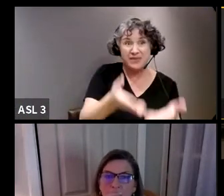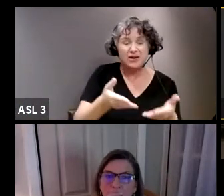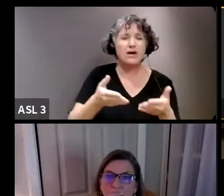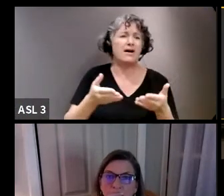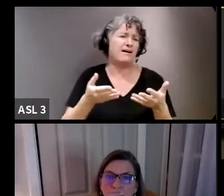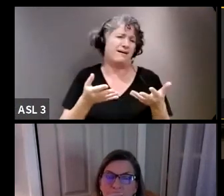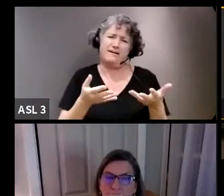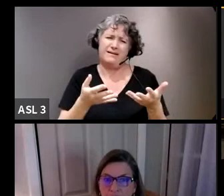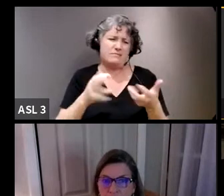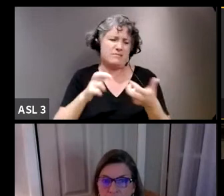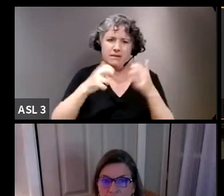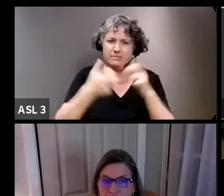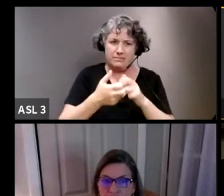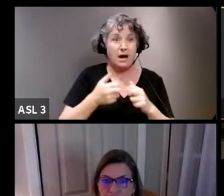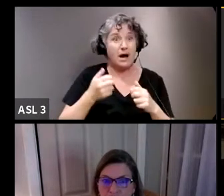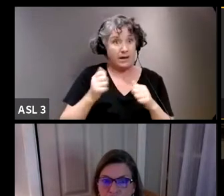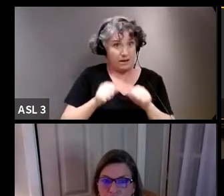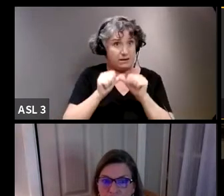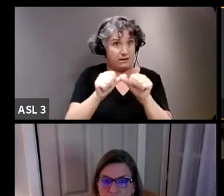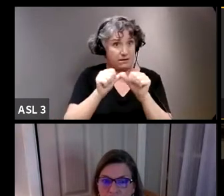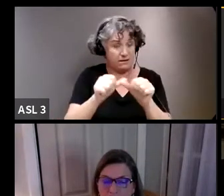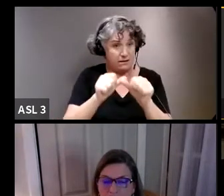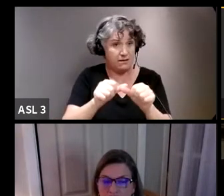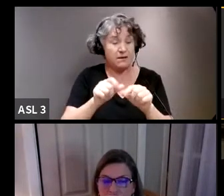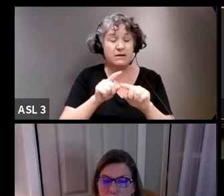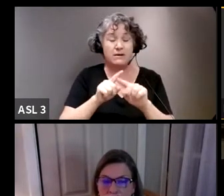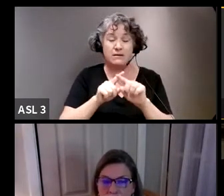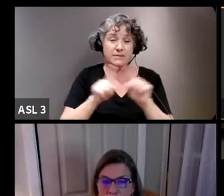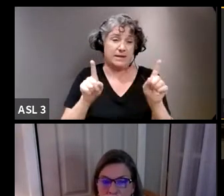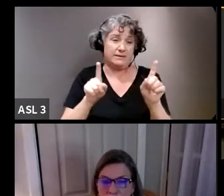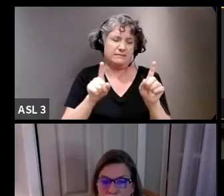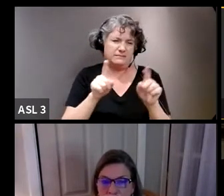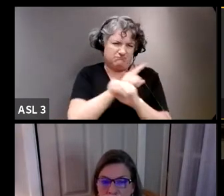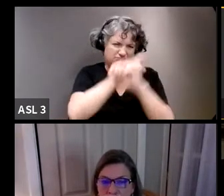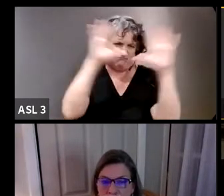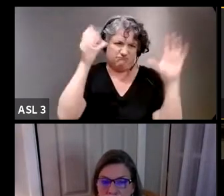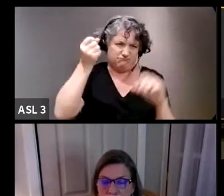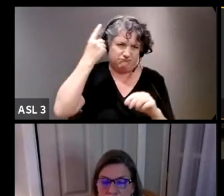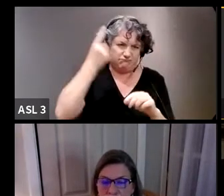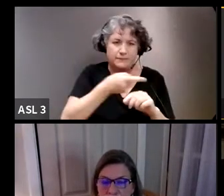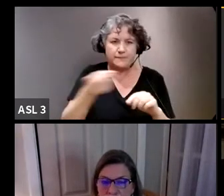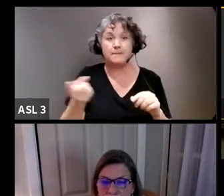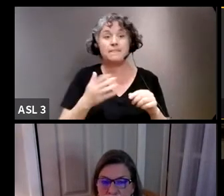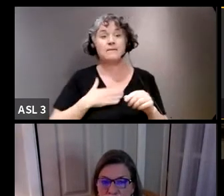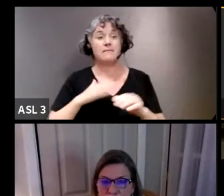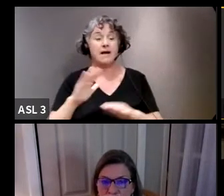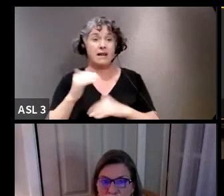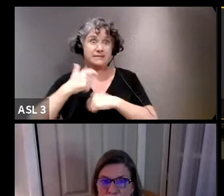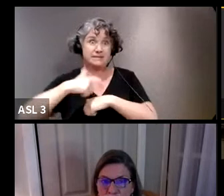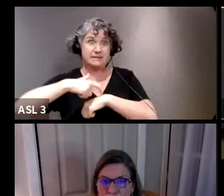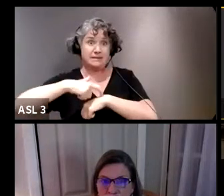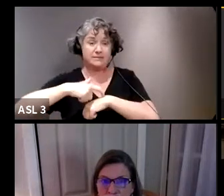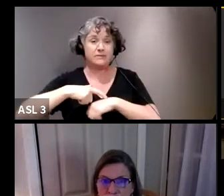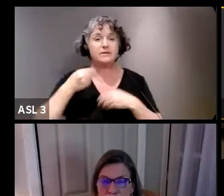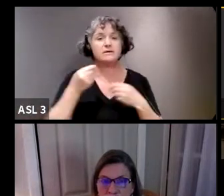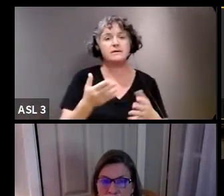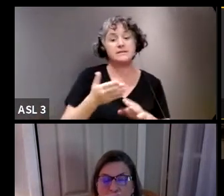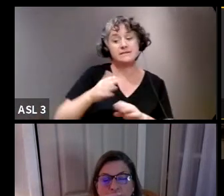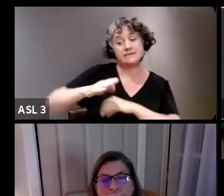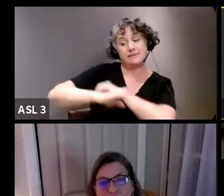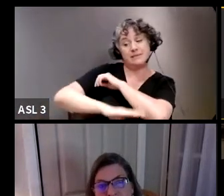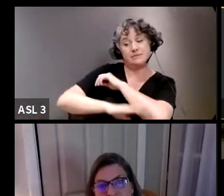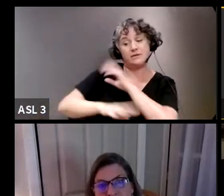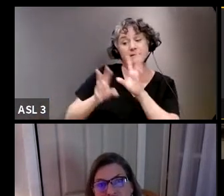idea am i allowed to time i would like to focus on a question that was asked in the september meeting by counselor meehan so to